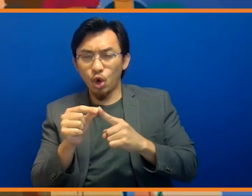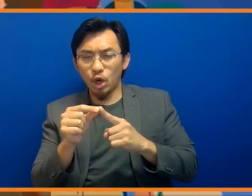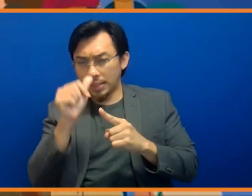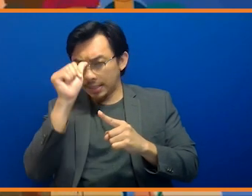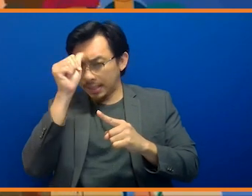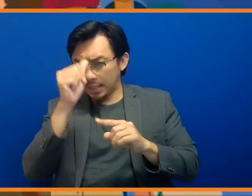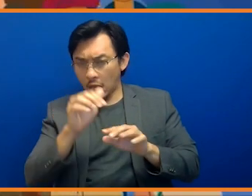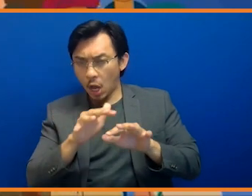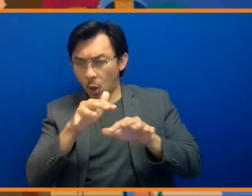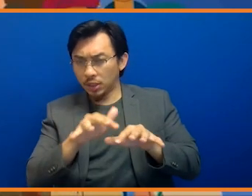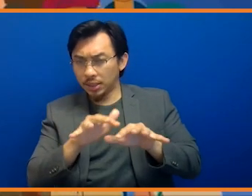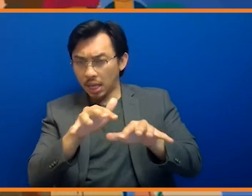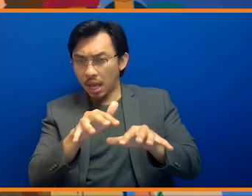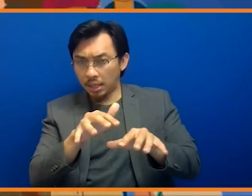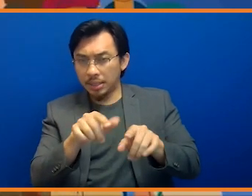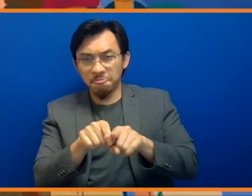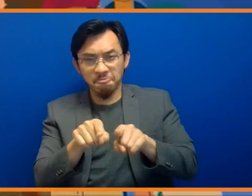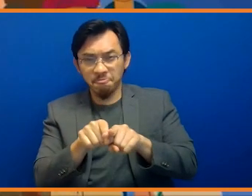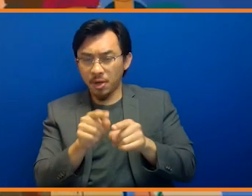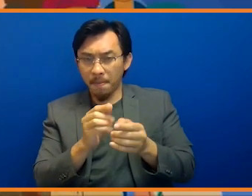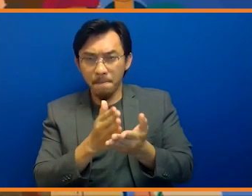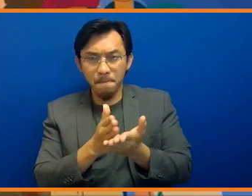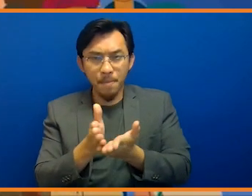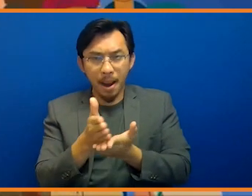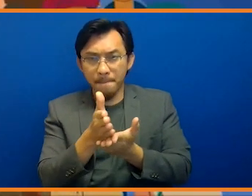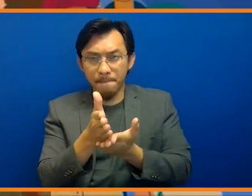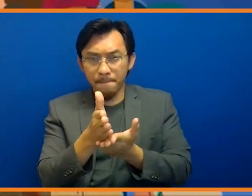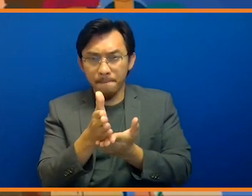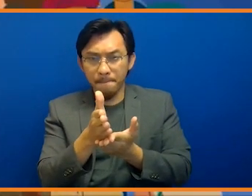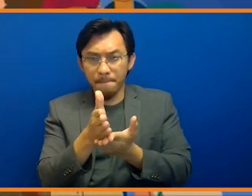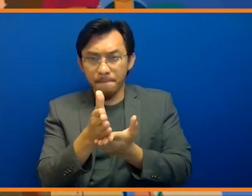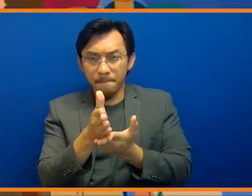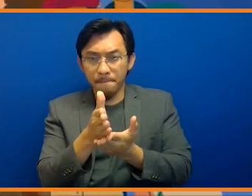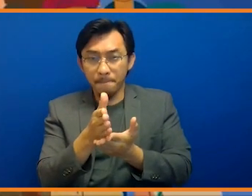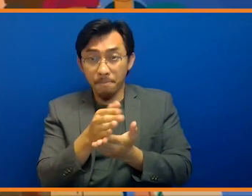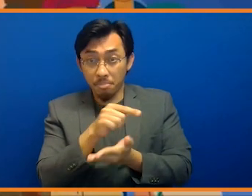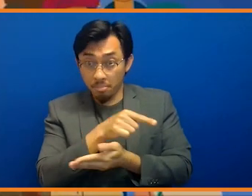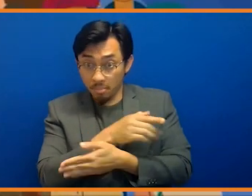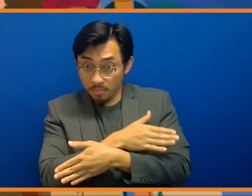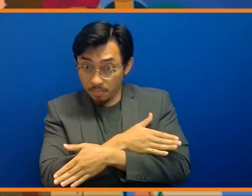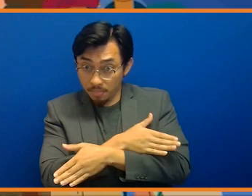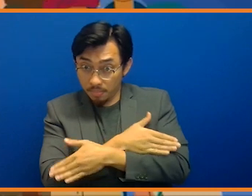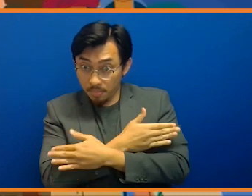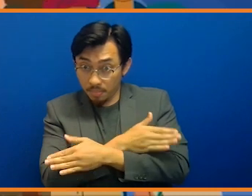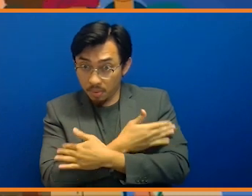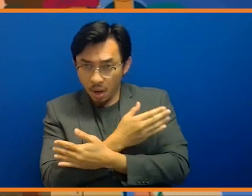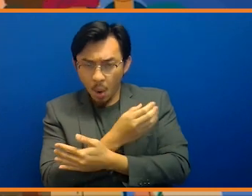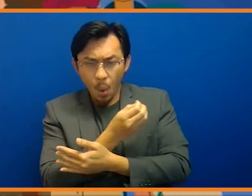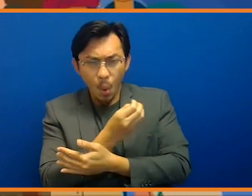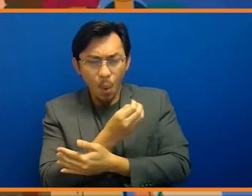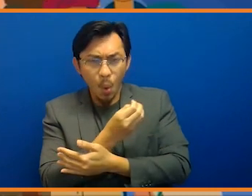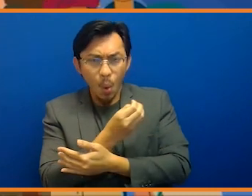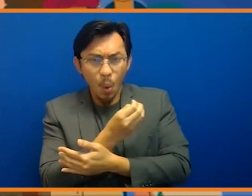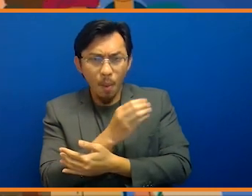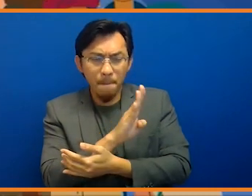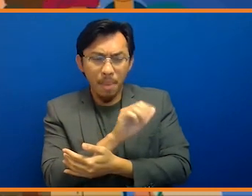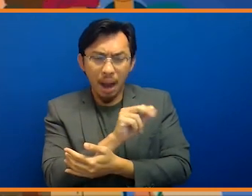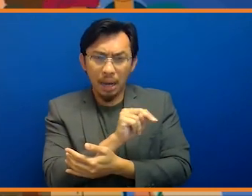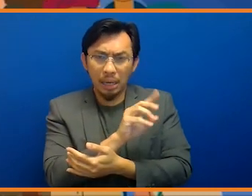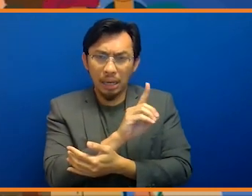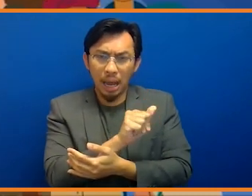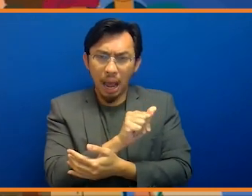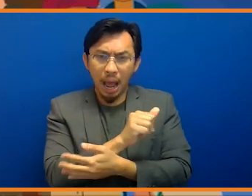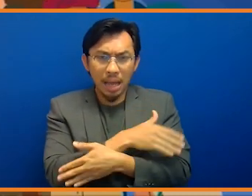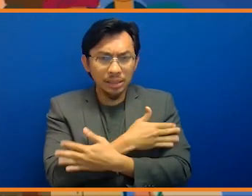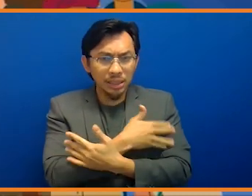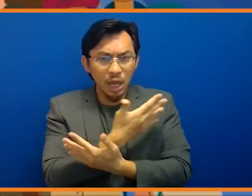Ocean tsunami, the map too. Is it in Banda Aceh or in Aceh? In